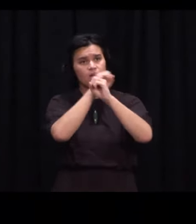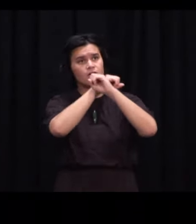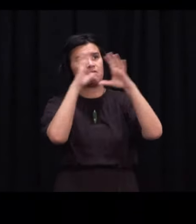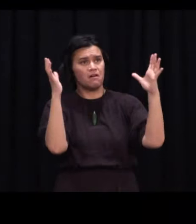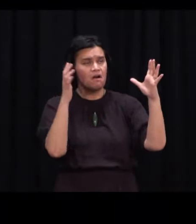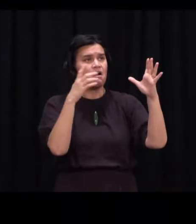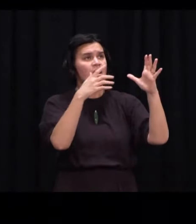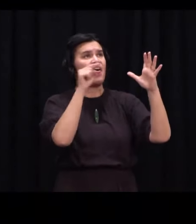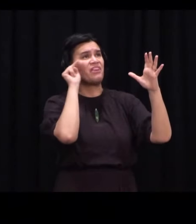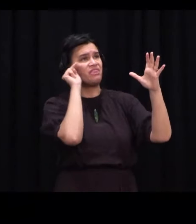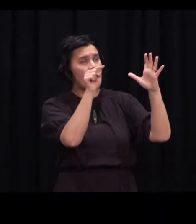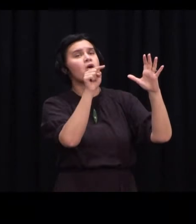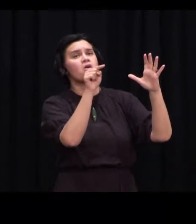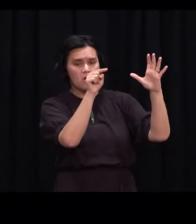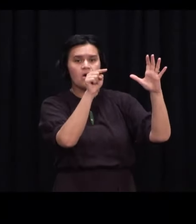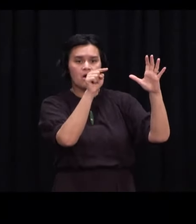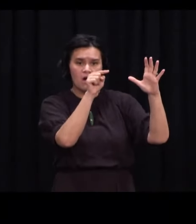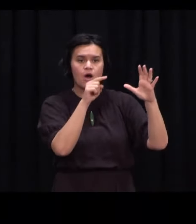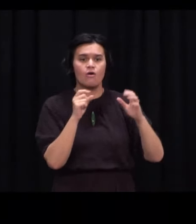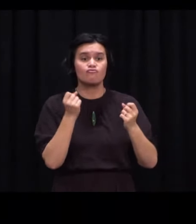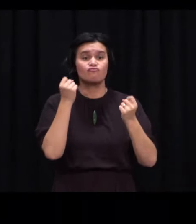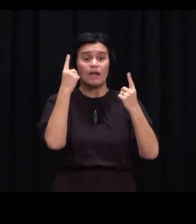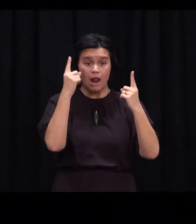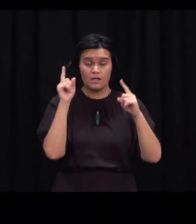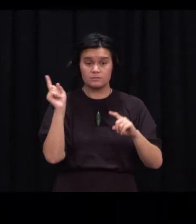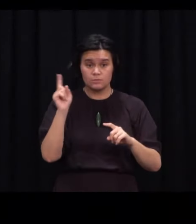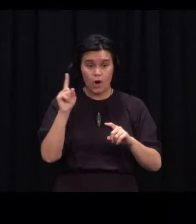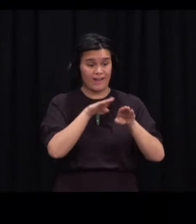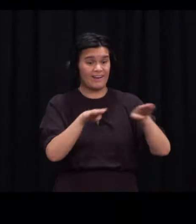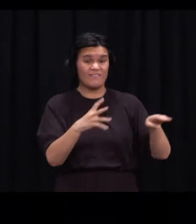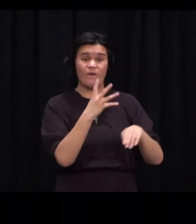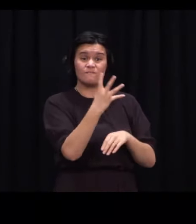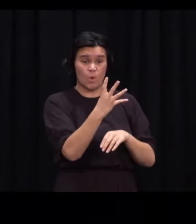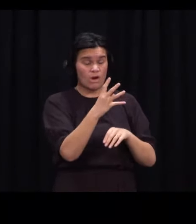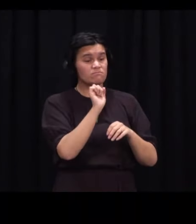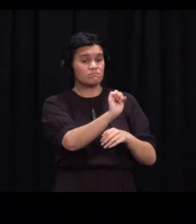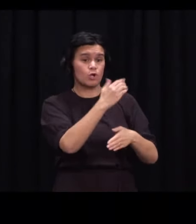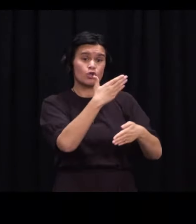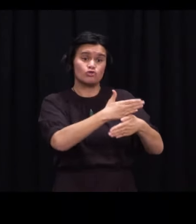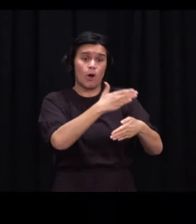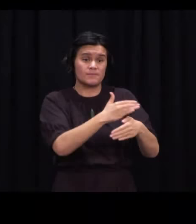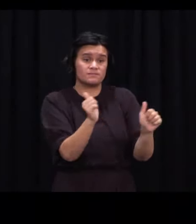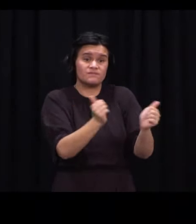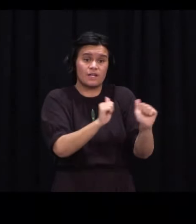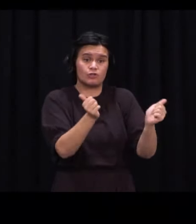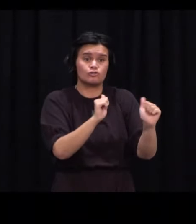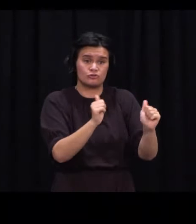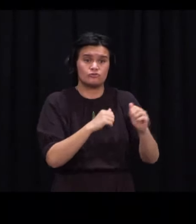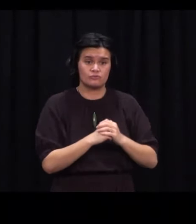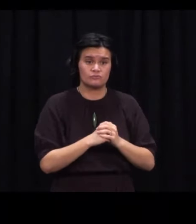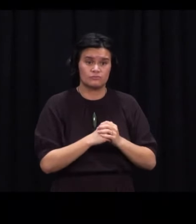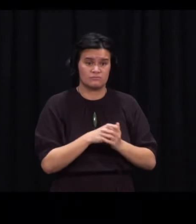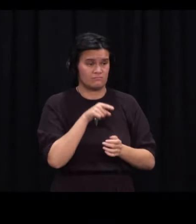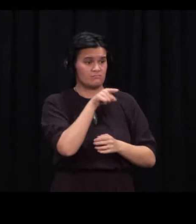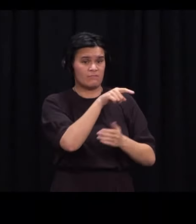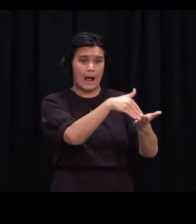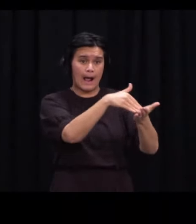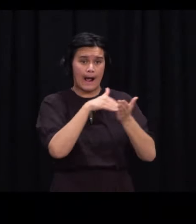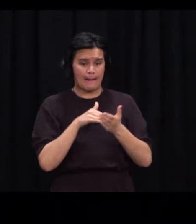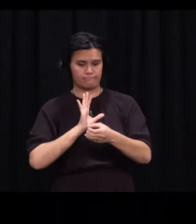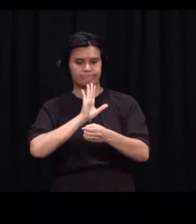today. That advice explicitly stated that level 4 has done what we needed it to do. It has helped us contain the